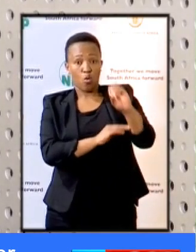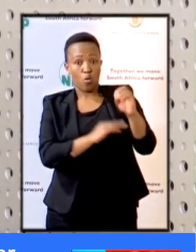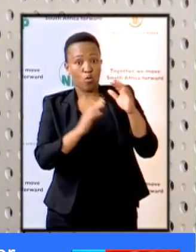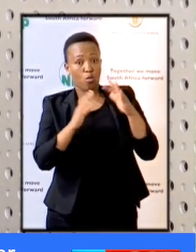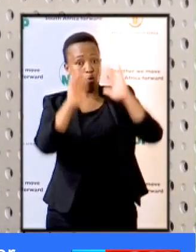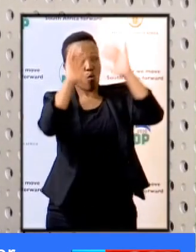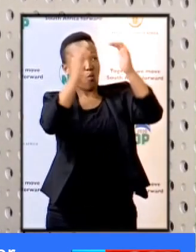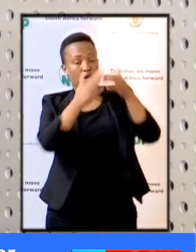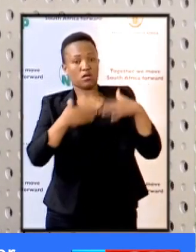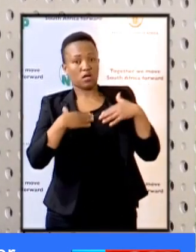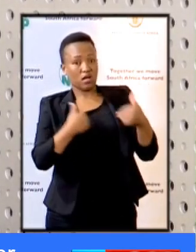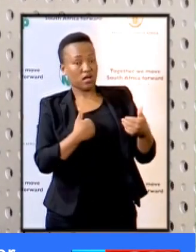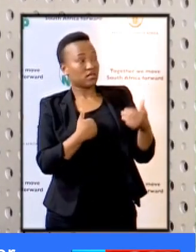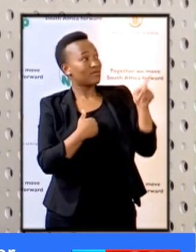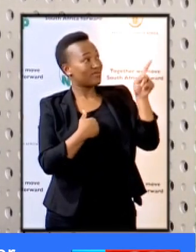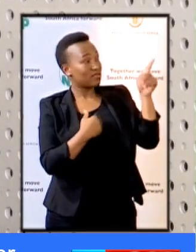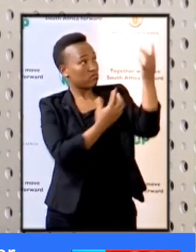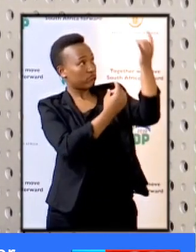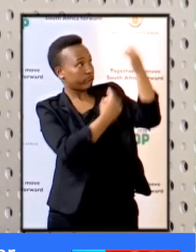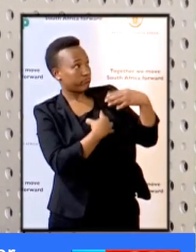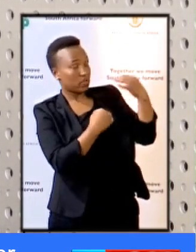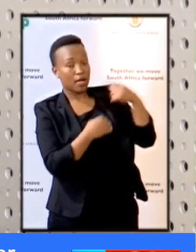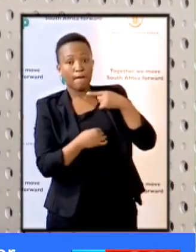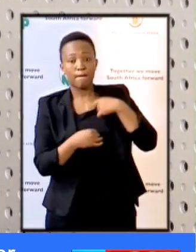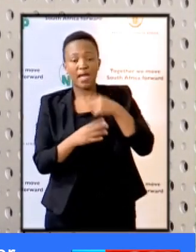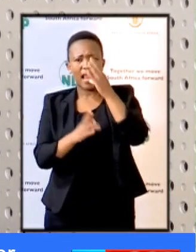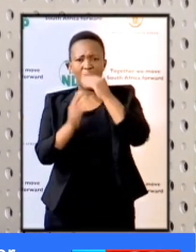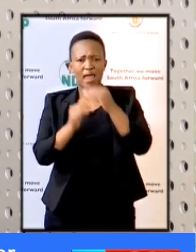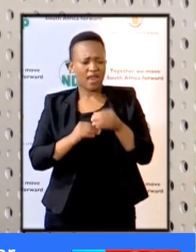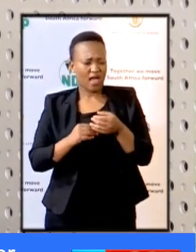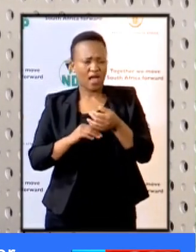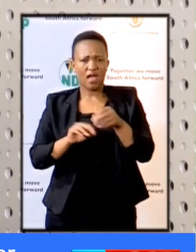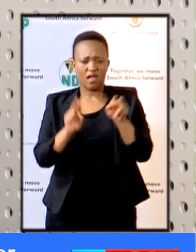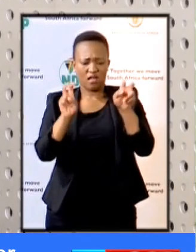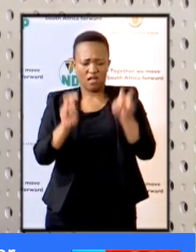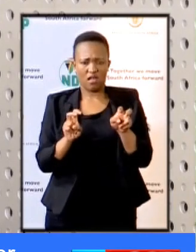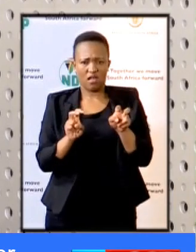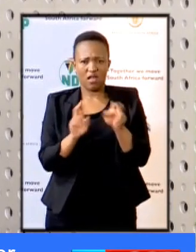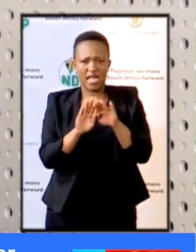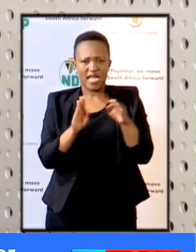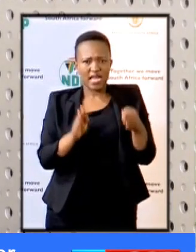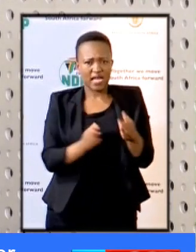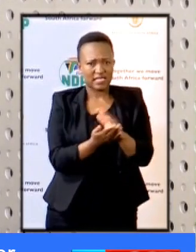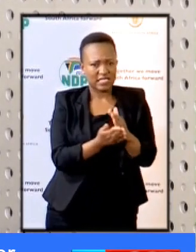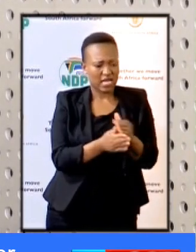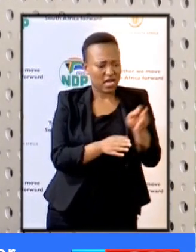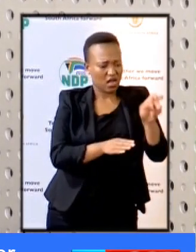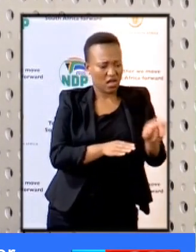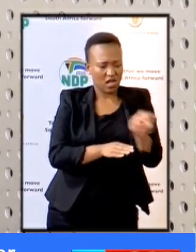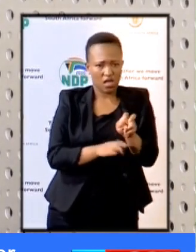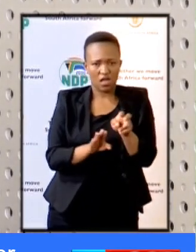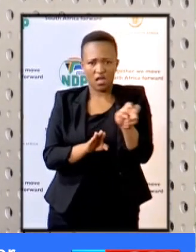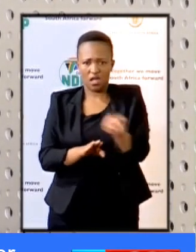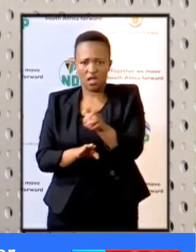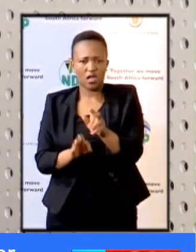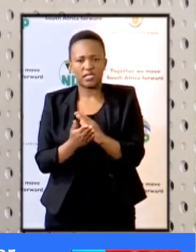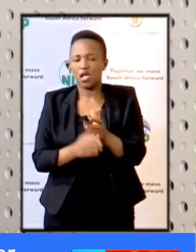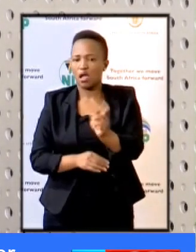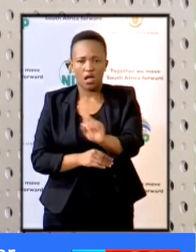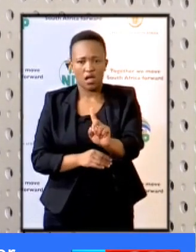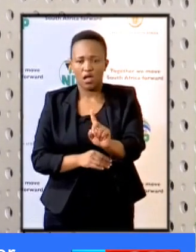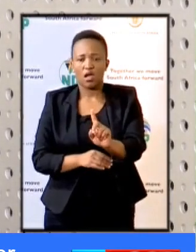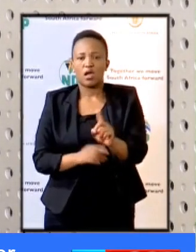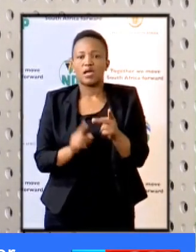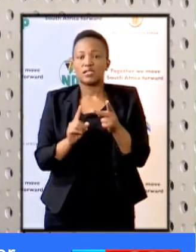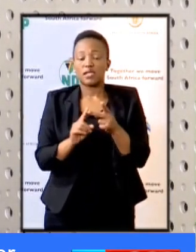there should be no learners sharing a desk, there should be no hugging, and we've spelled all of them out. One of the key concerns